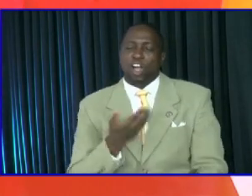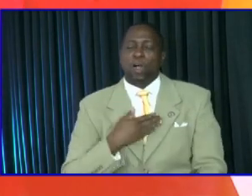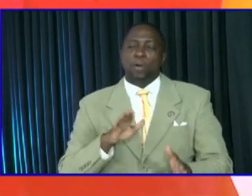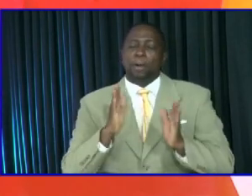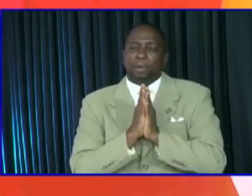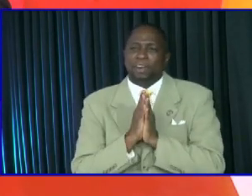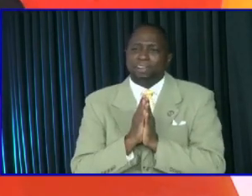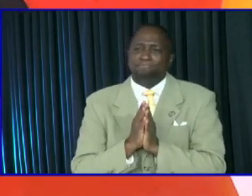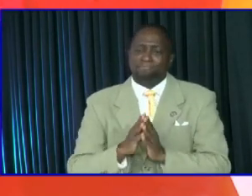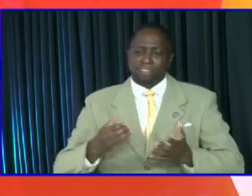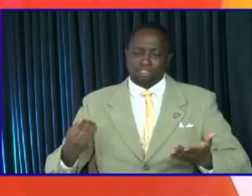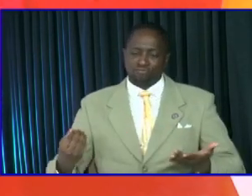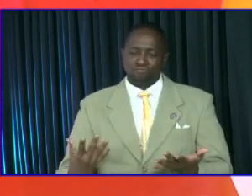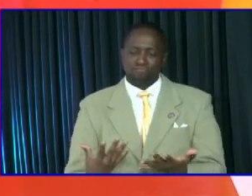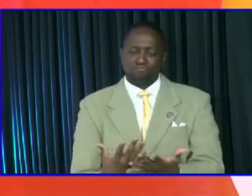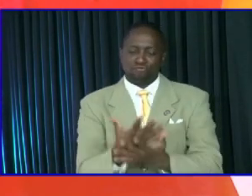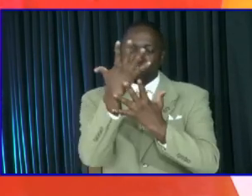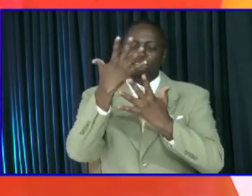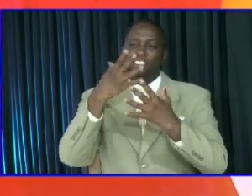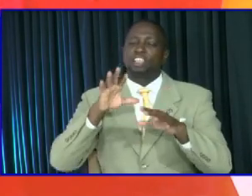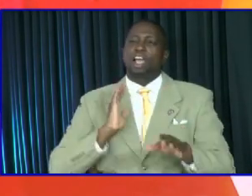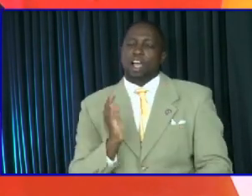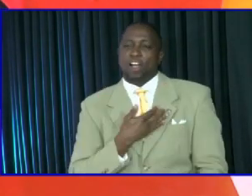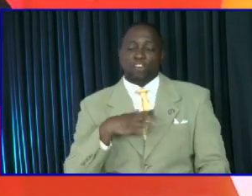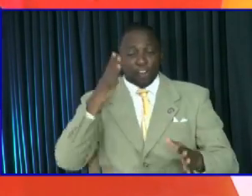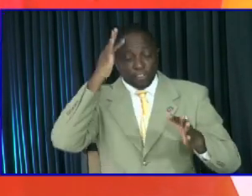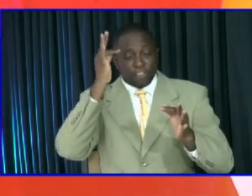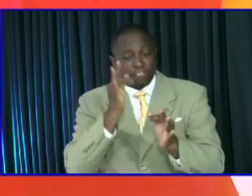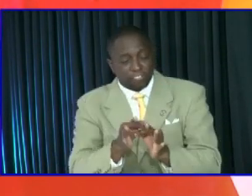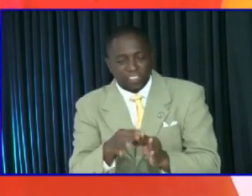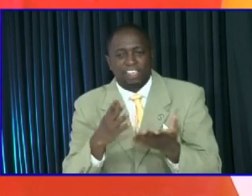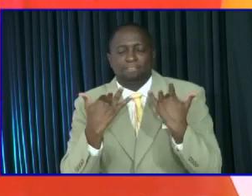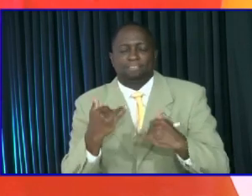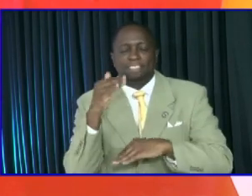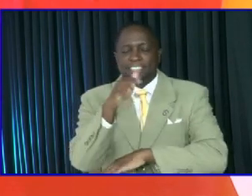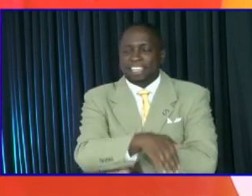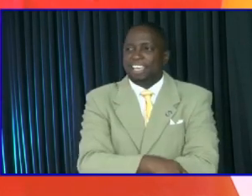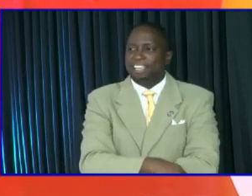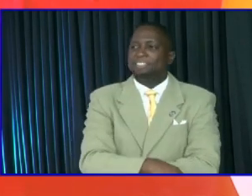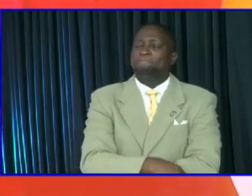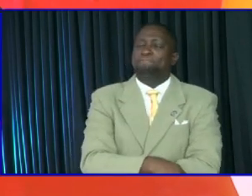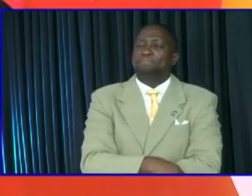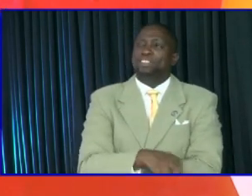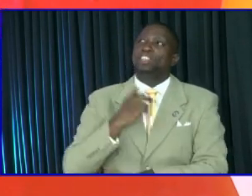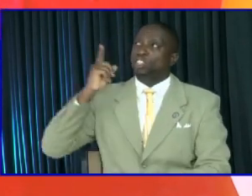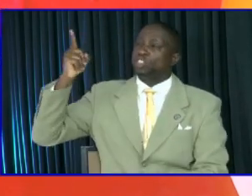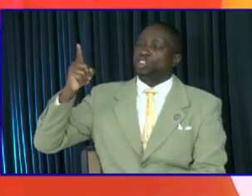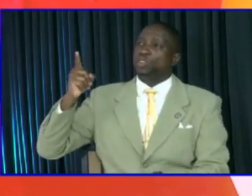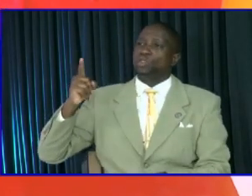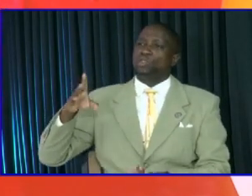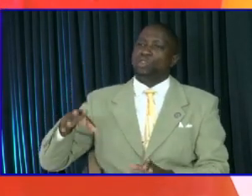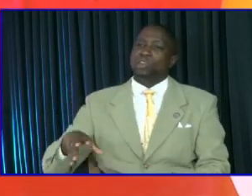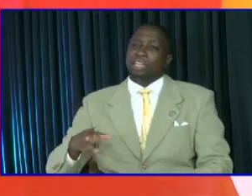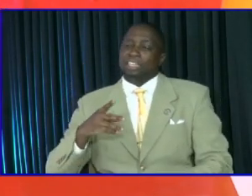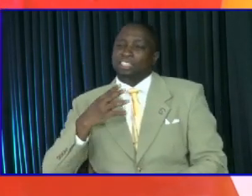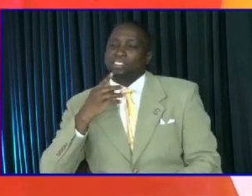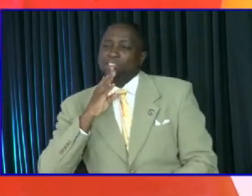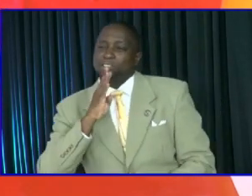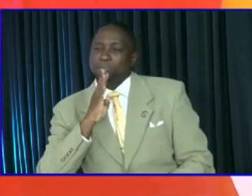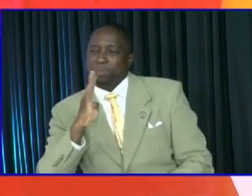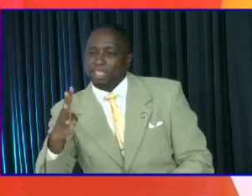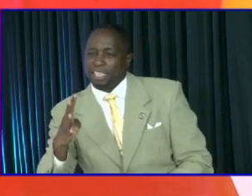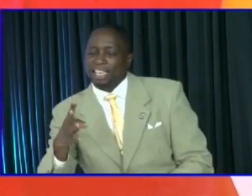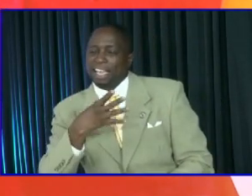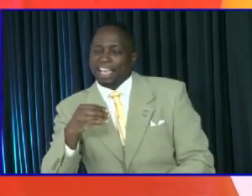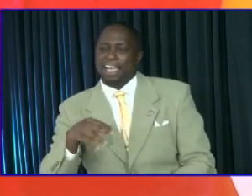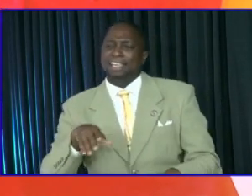tonight. May we just trust in you, because you have spoken and it was done. You command and it stood fast. You have